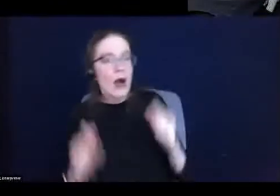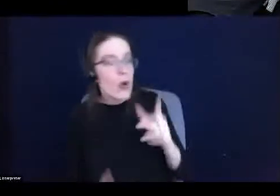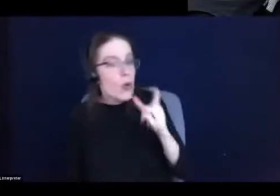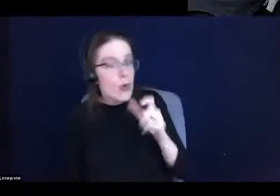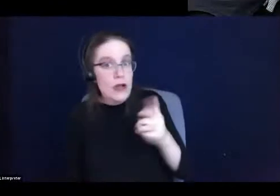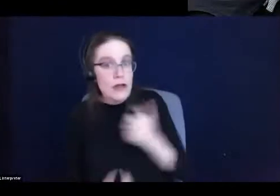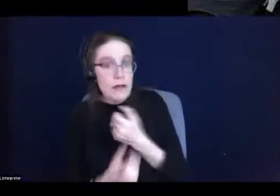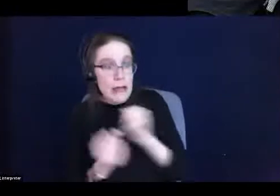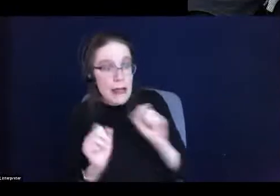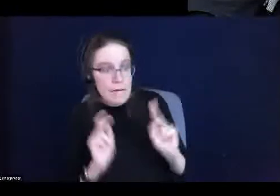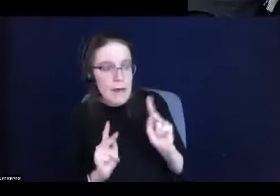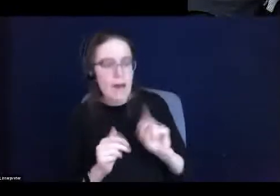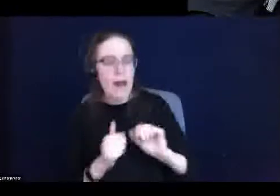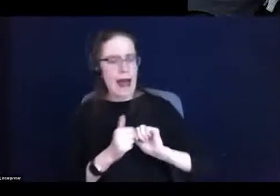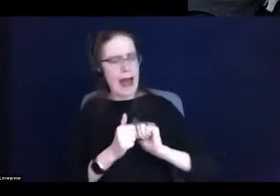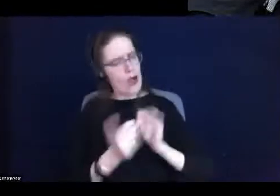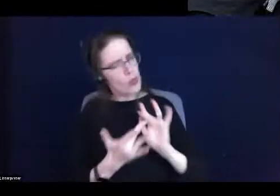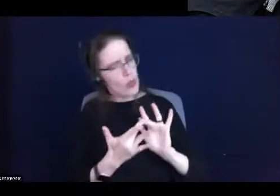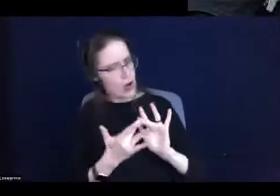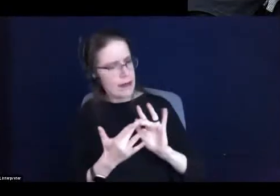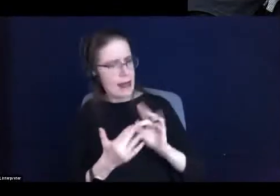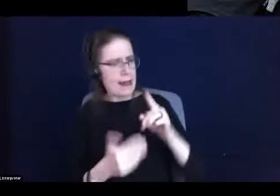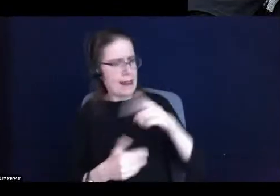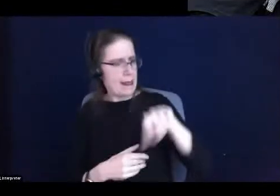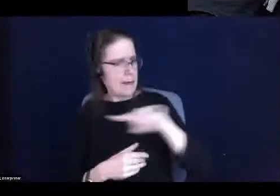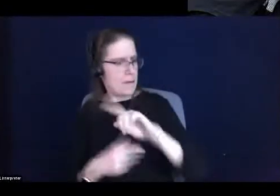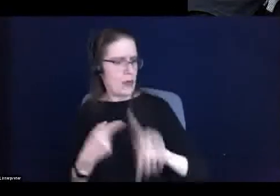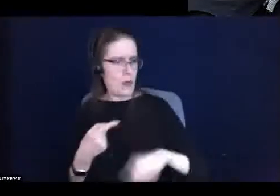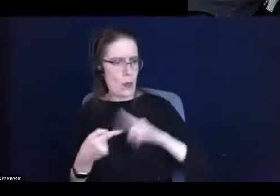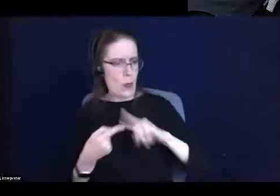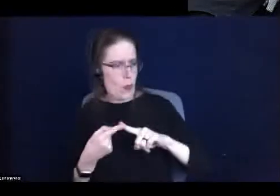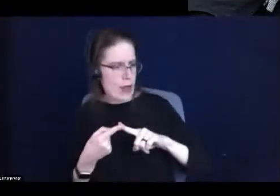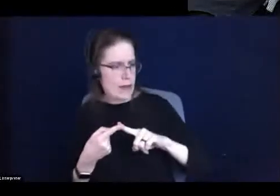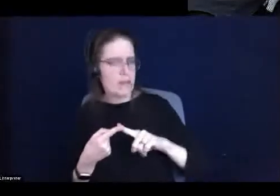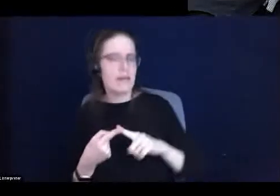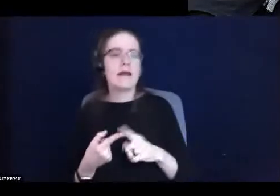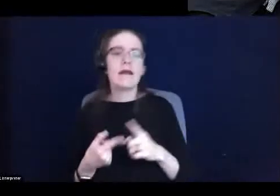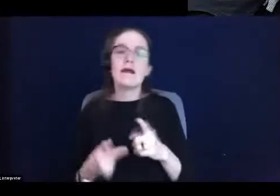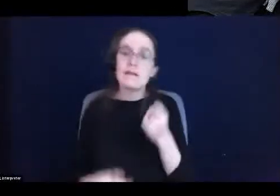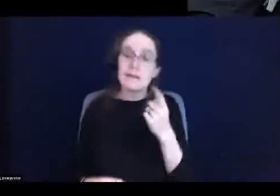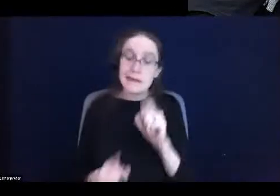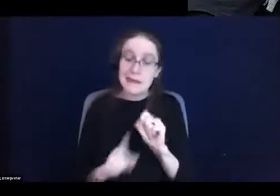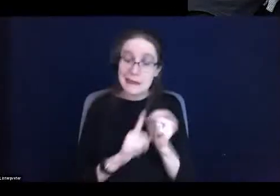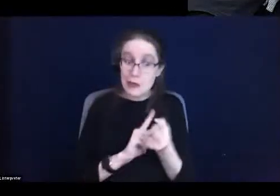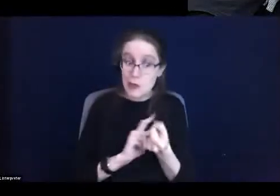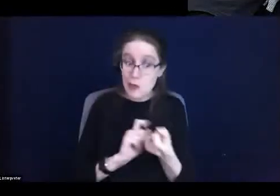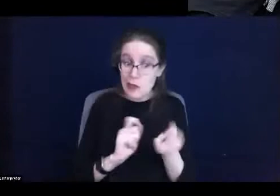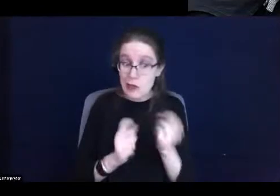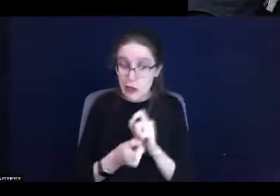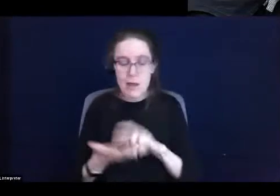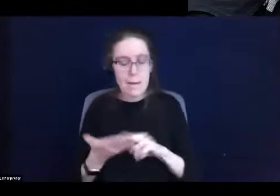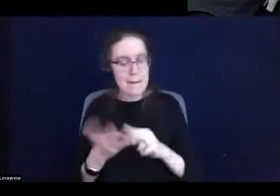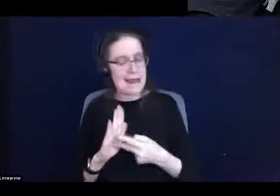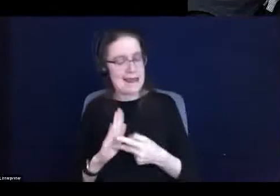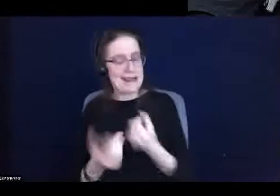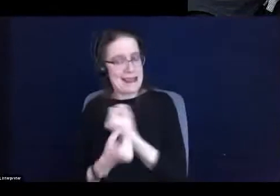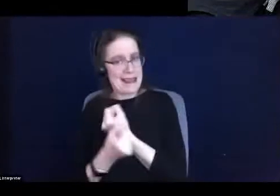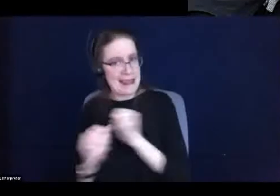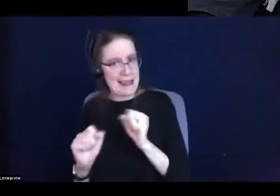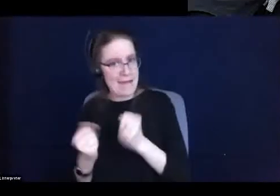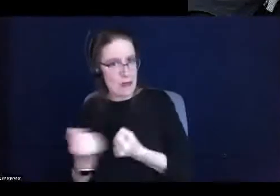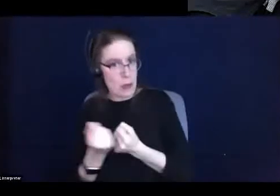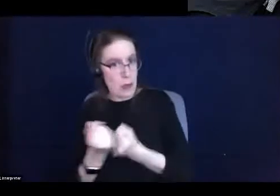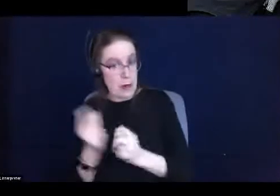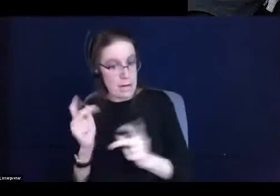when? Just like when situations change, the safe or supportive people might change depending on what situation is